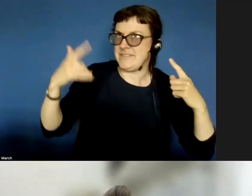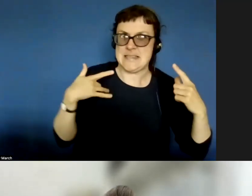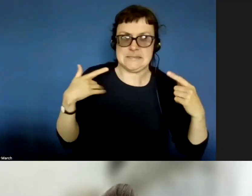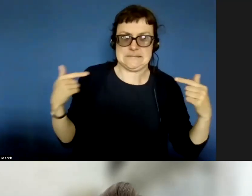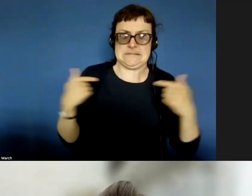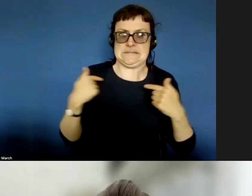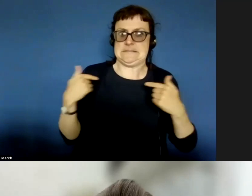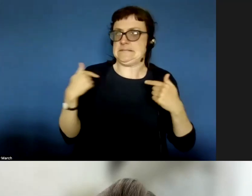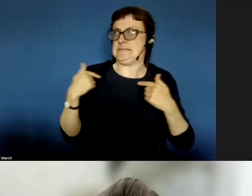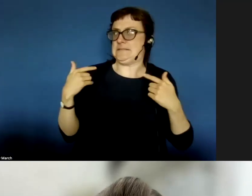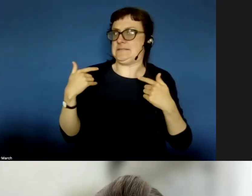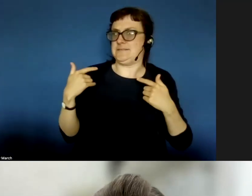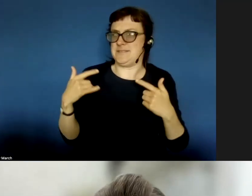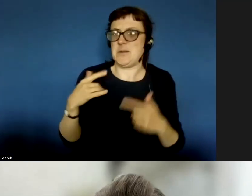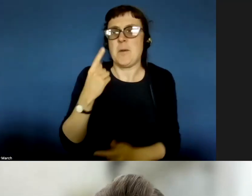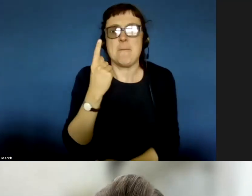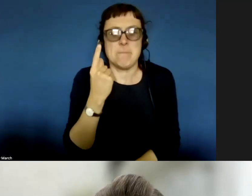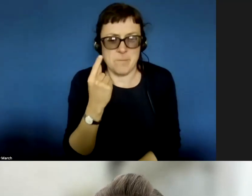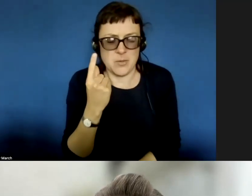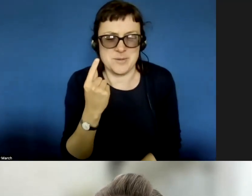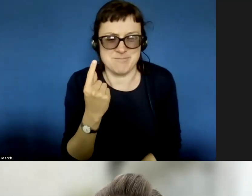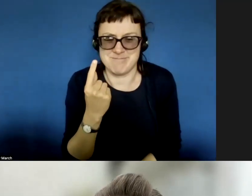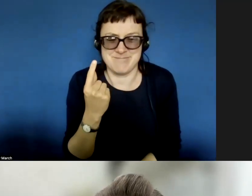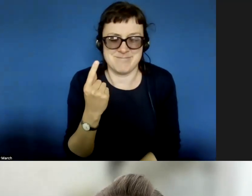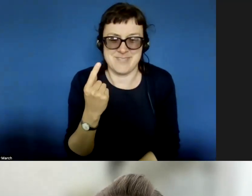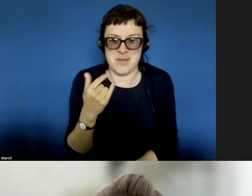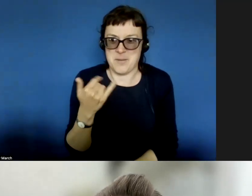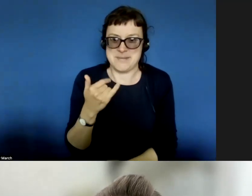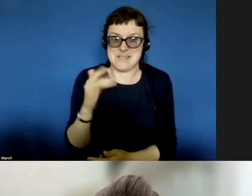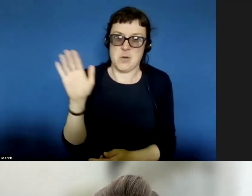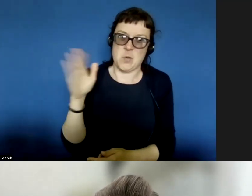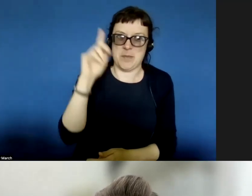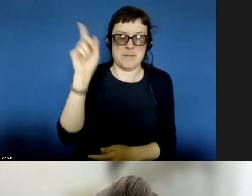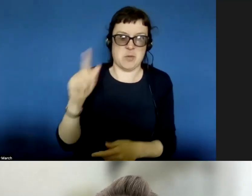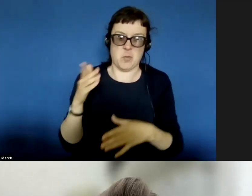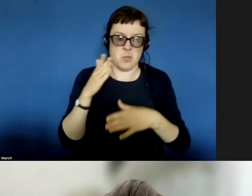know, aside from anything, it would have probably just done for everyone who works in the